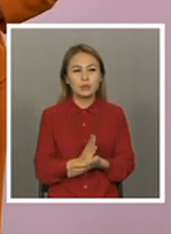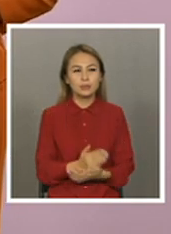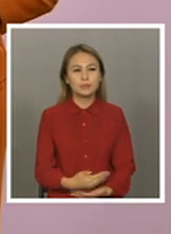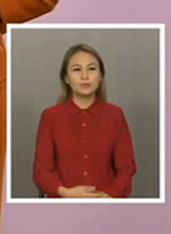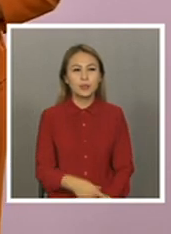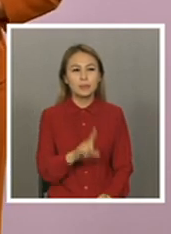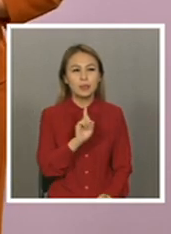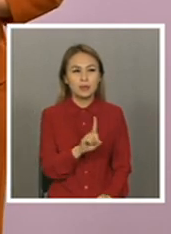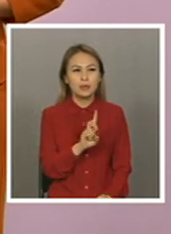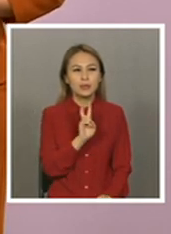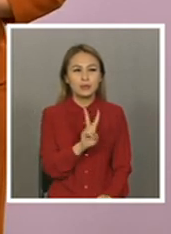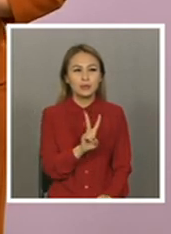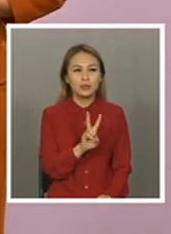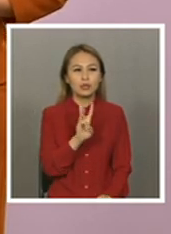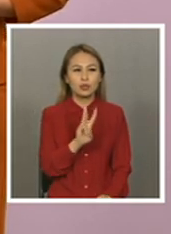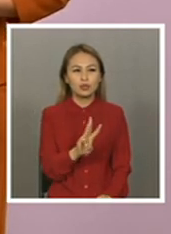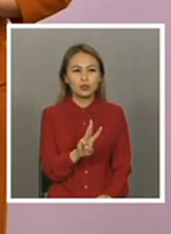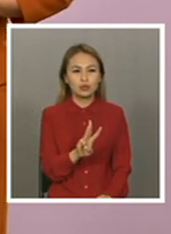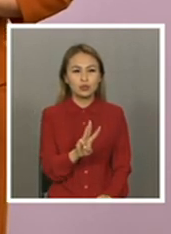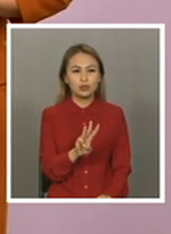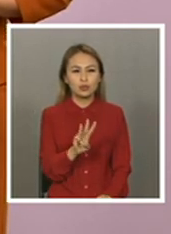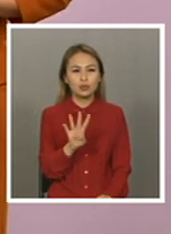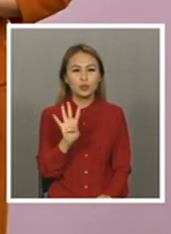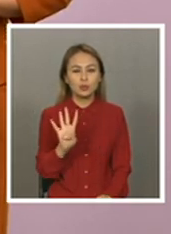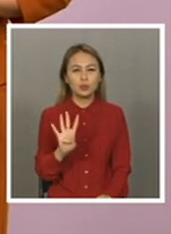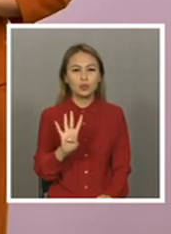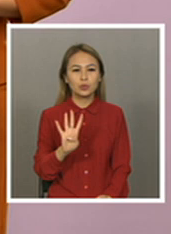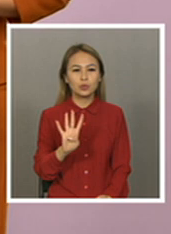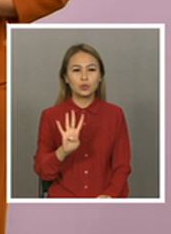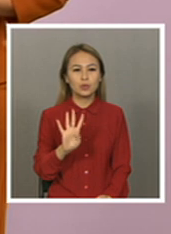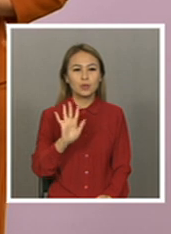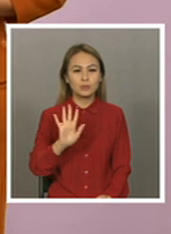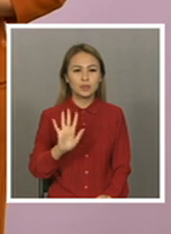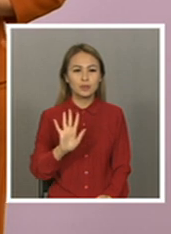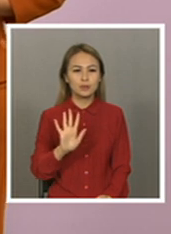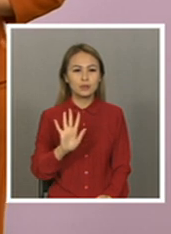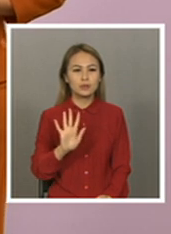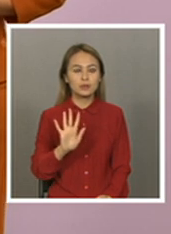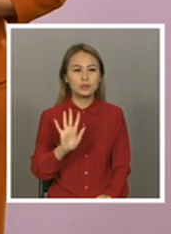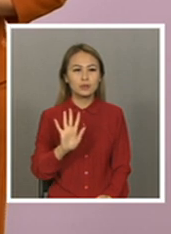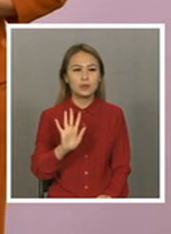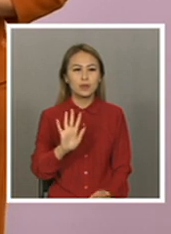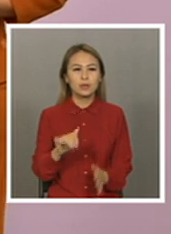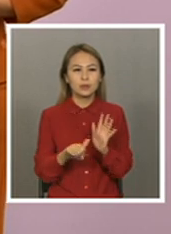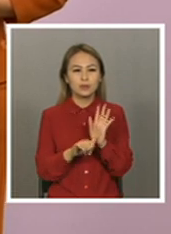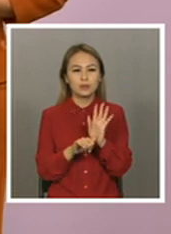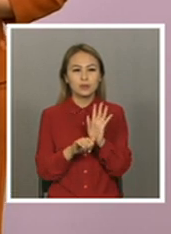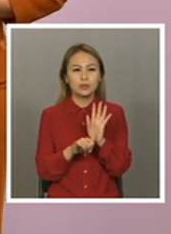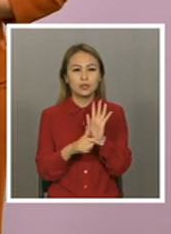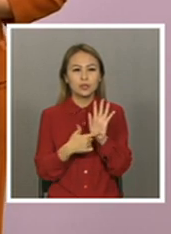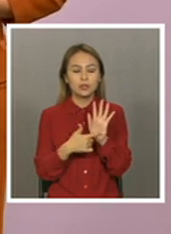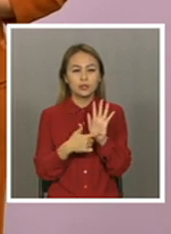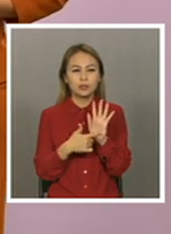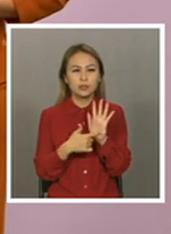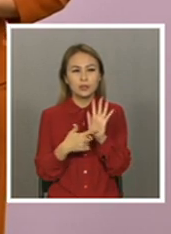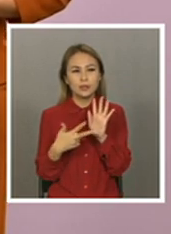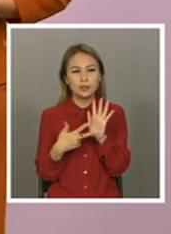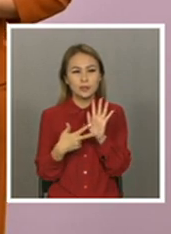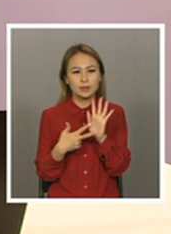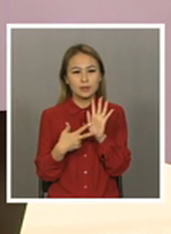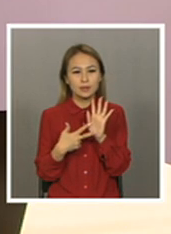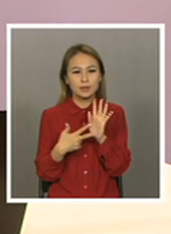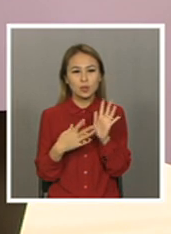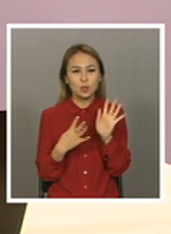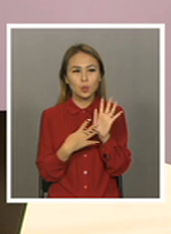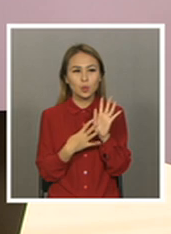1, 2, 3, 4, 5, 6, 7,